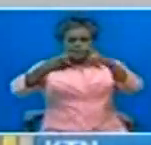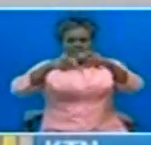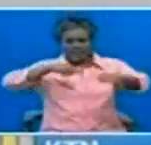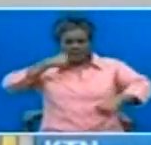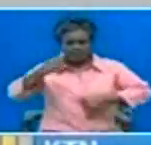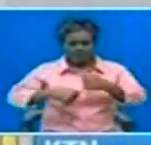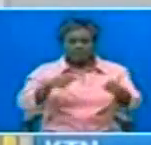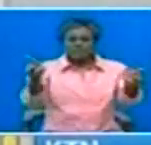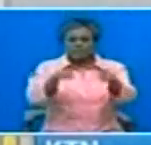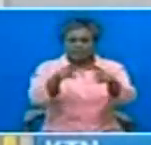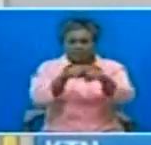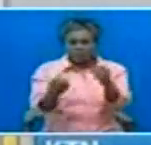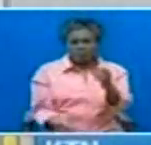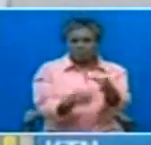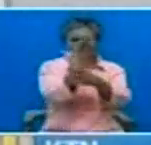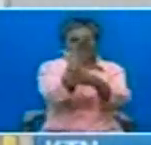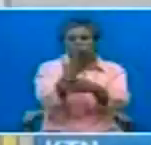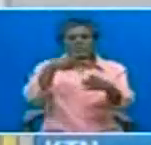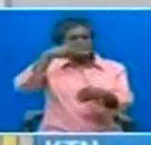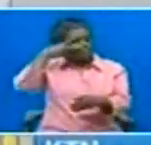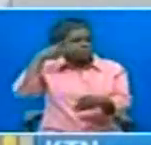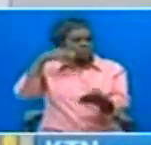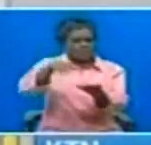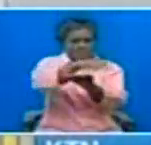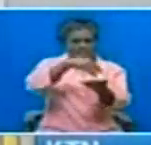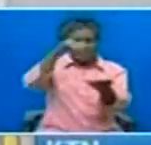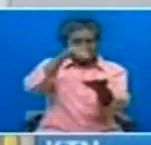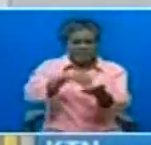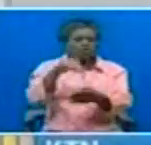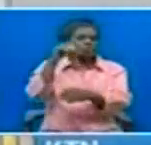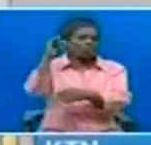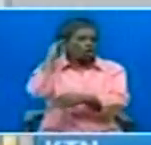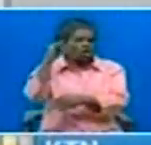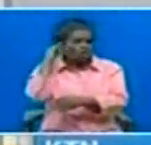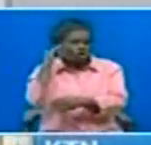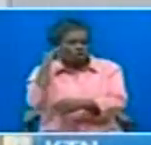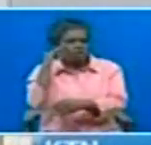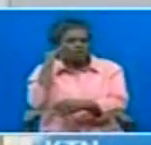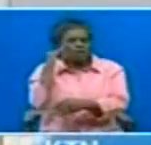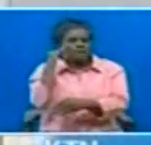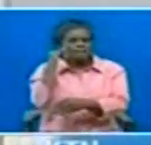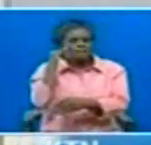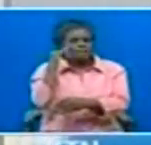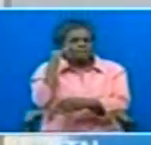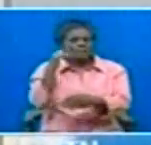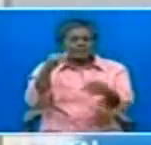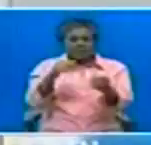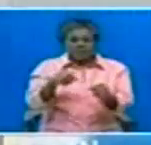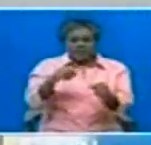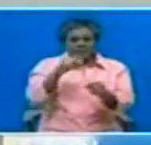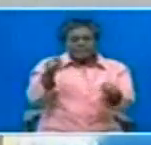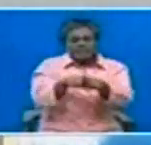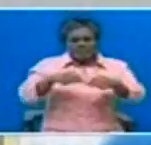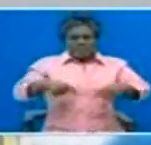activities. It also establishes a counter-terrorism center to coordinate national counter-terrorism efforts. For refugees